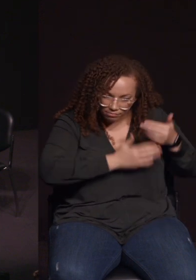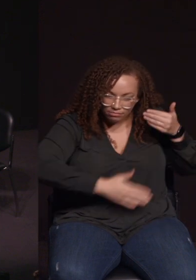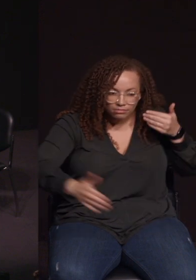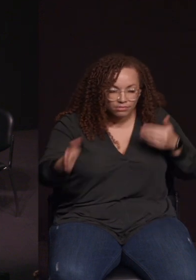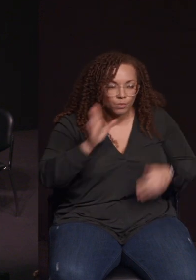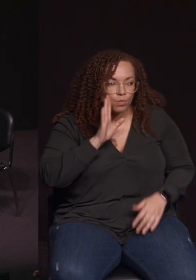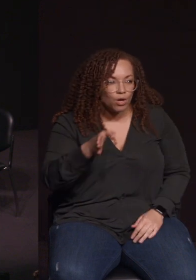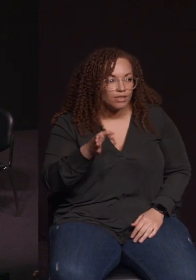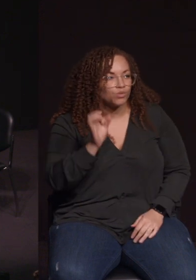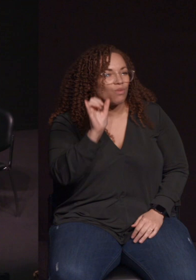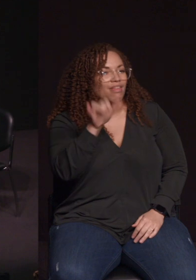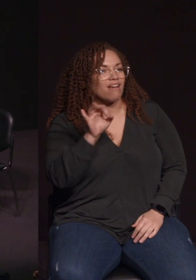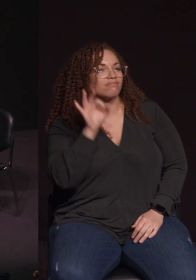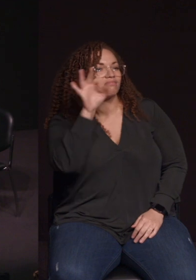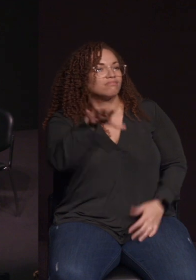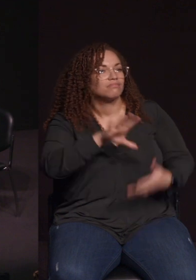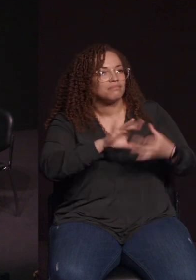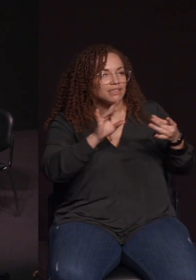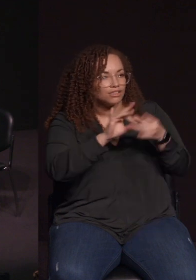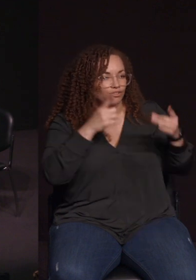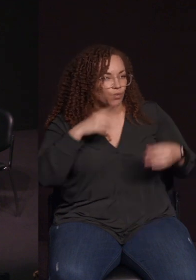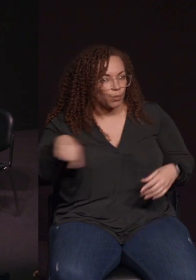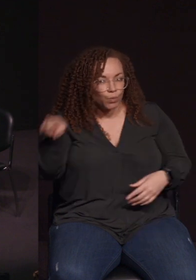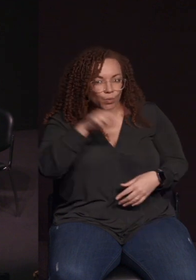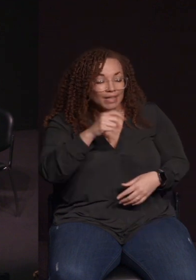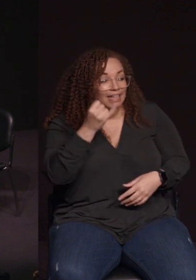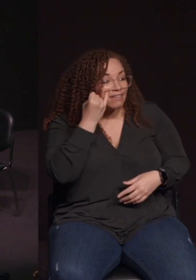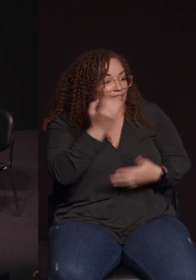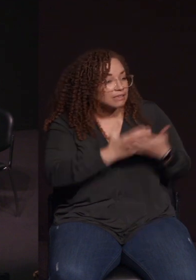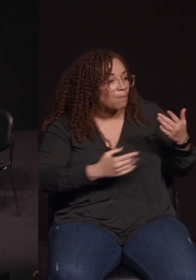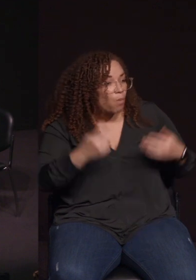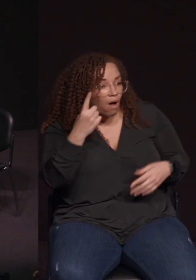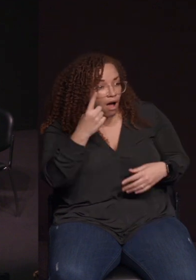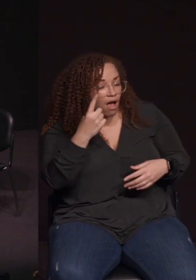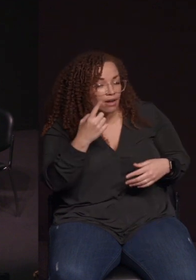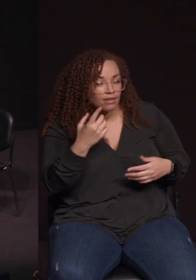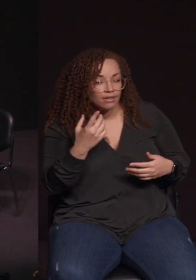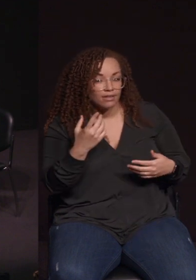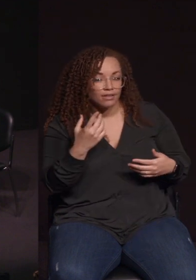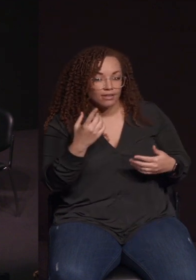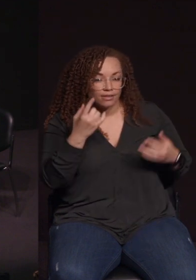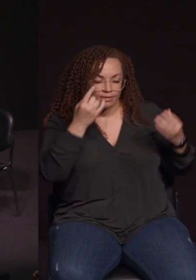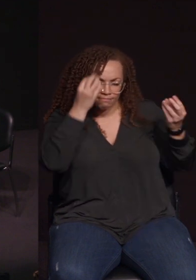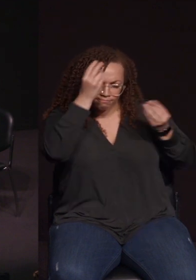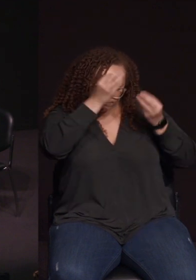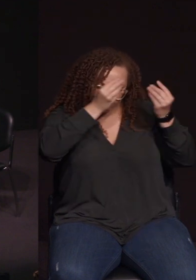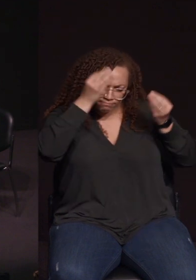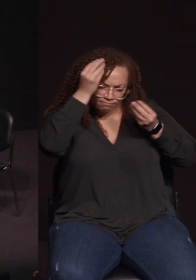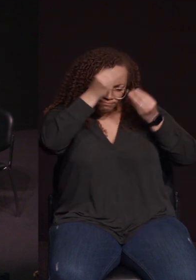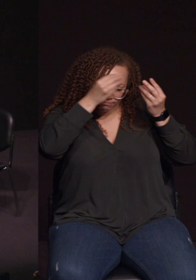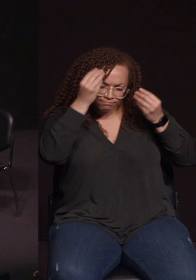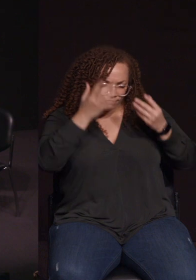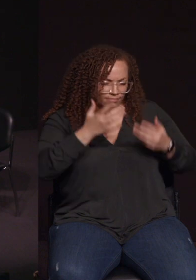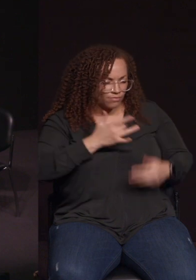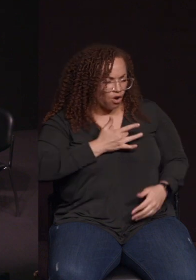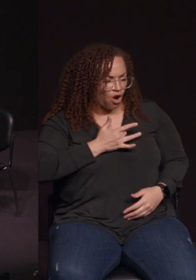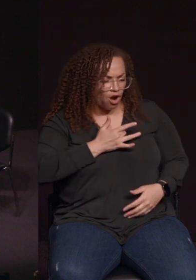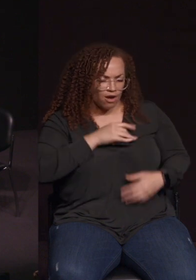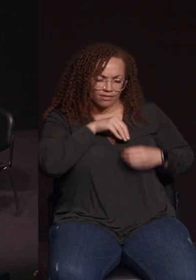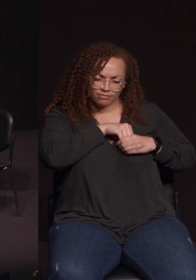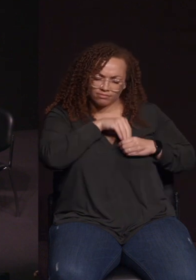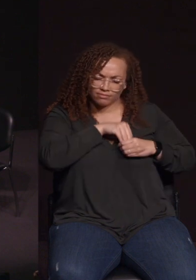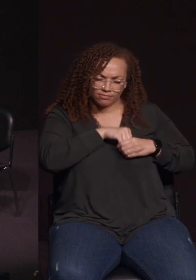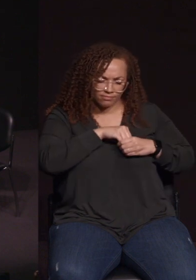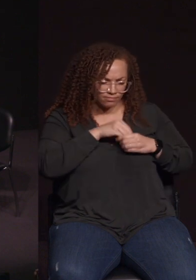a message to all of us, that if any loved one is on your heart or in your spirit speaking to you and you asking